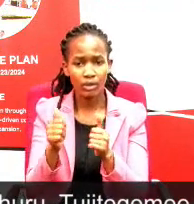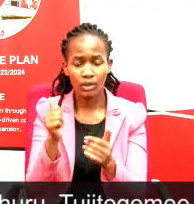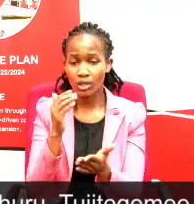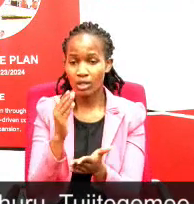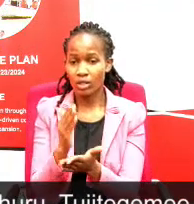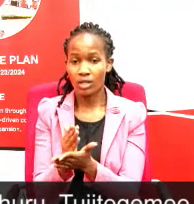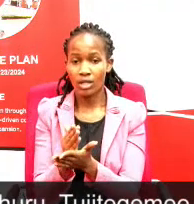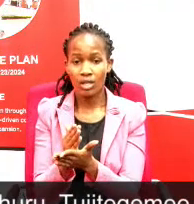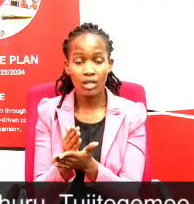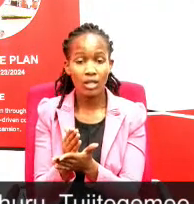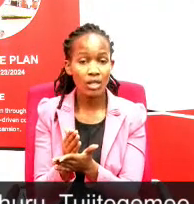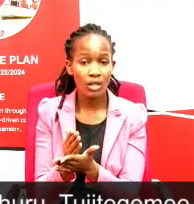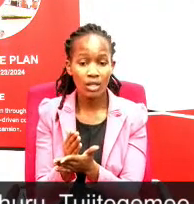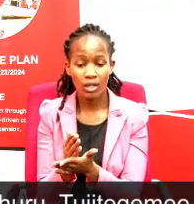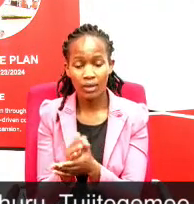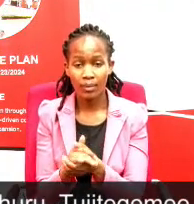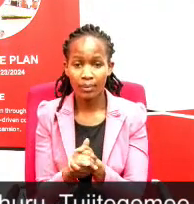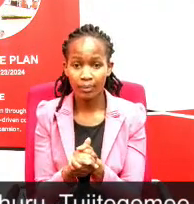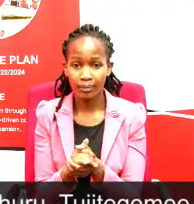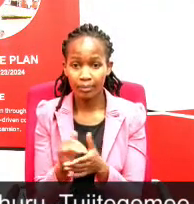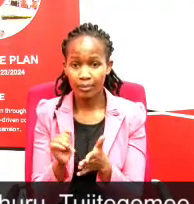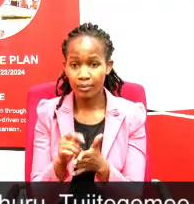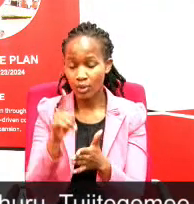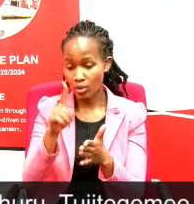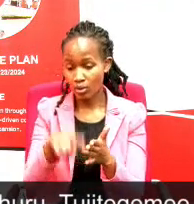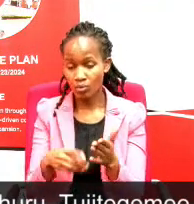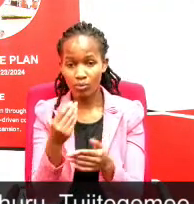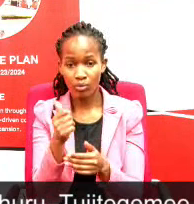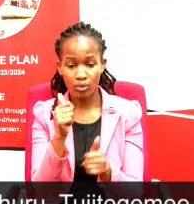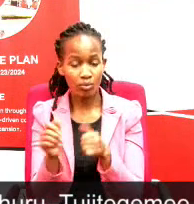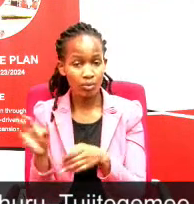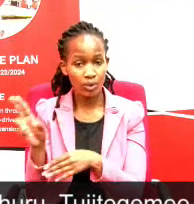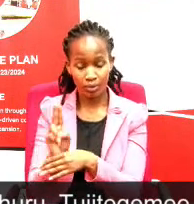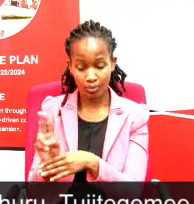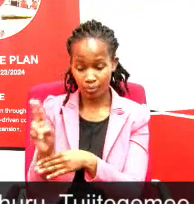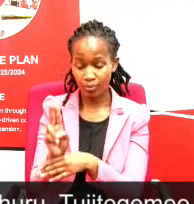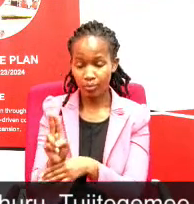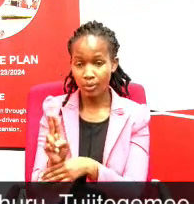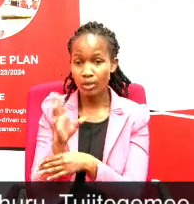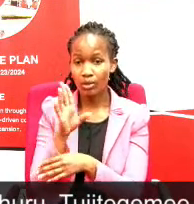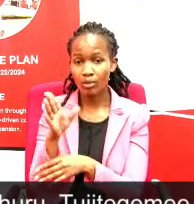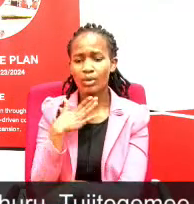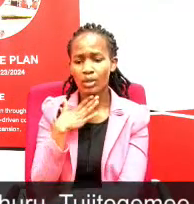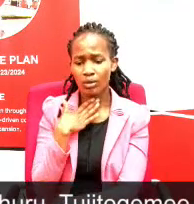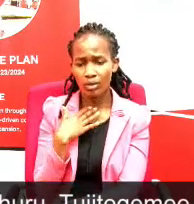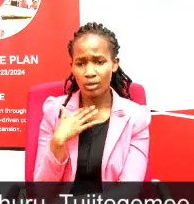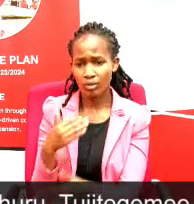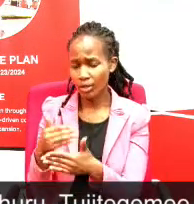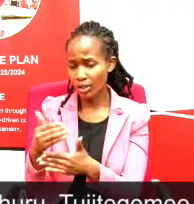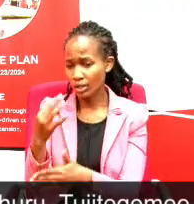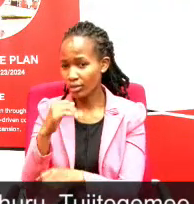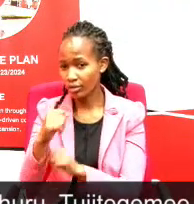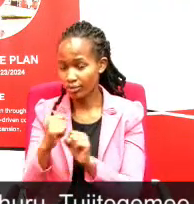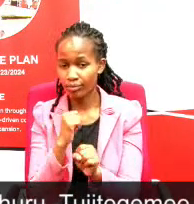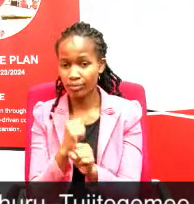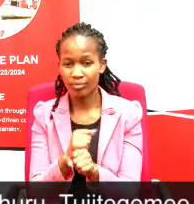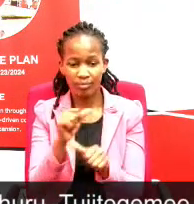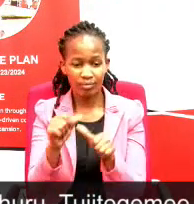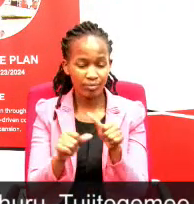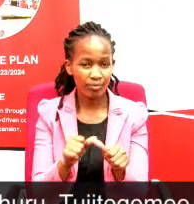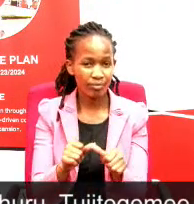articulated requires financing, and that is the kind of finance we envisage to be required over the 3 years,